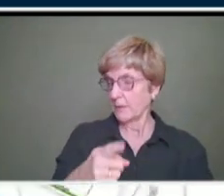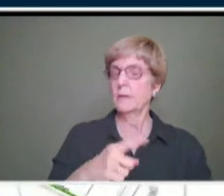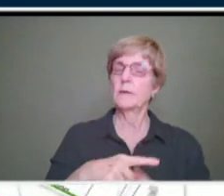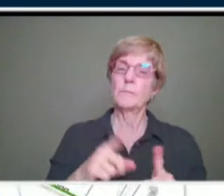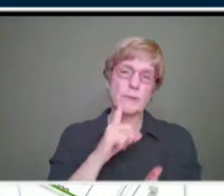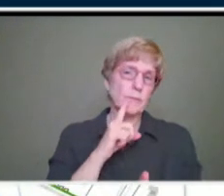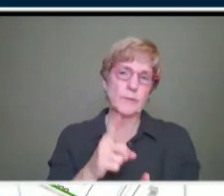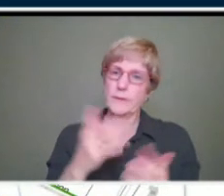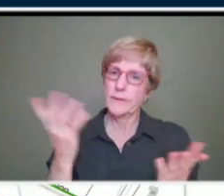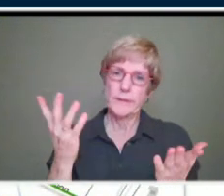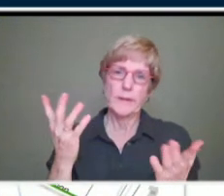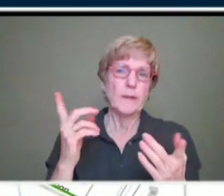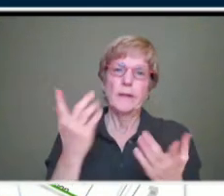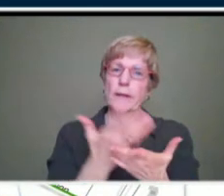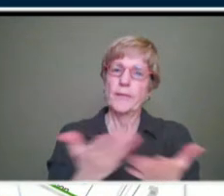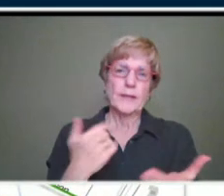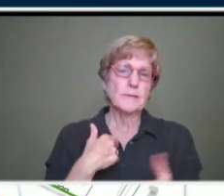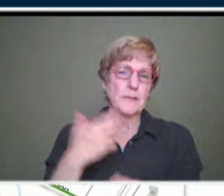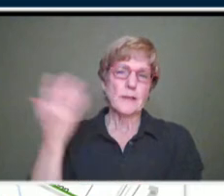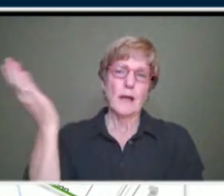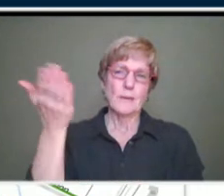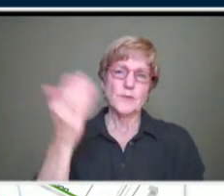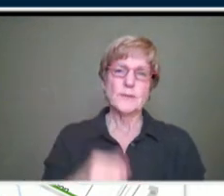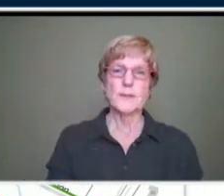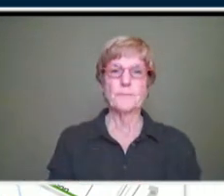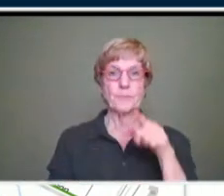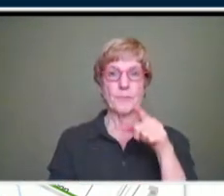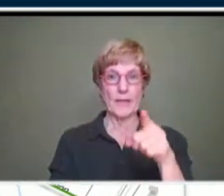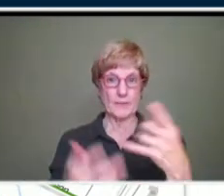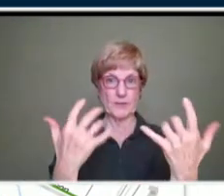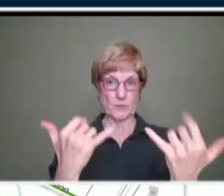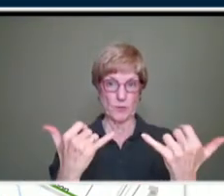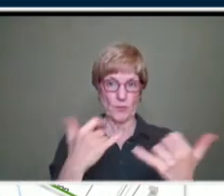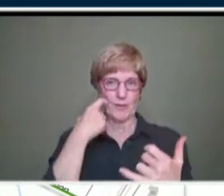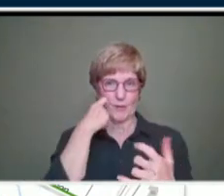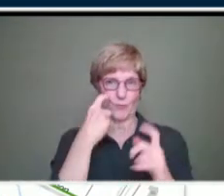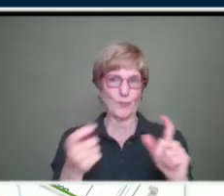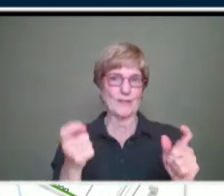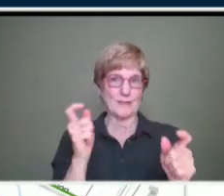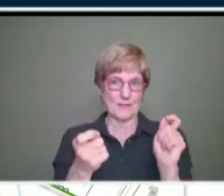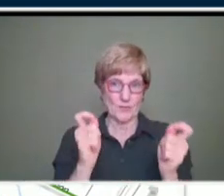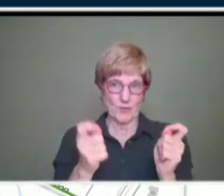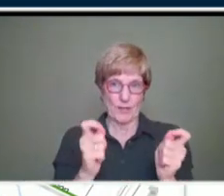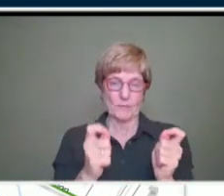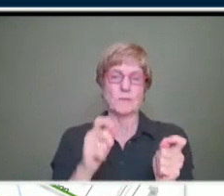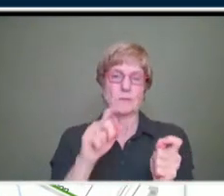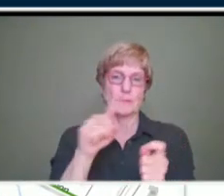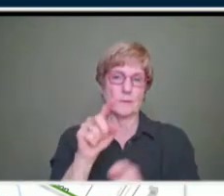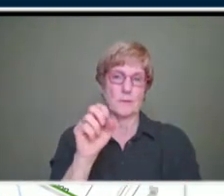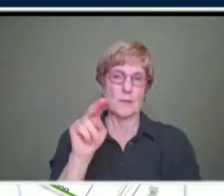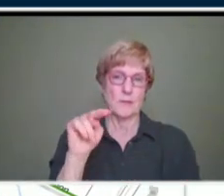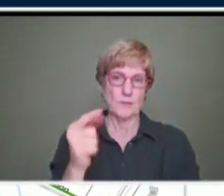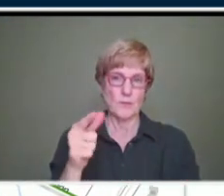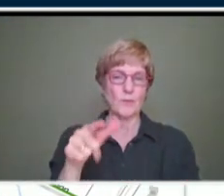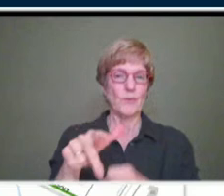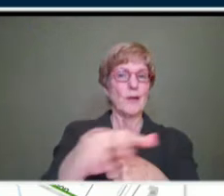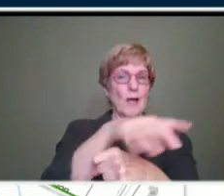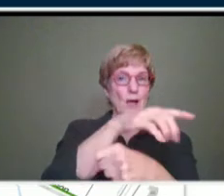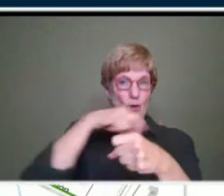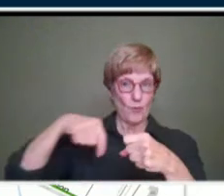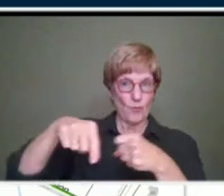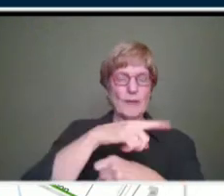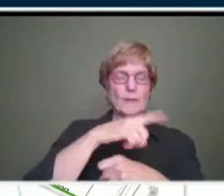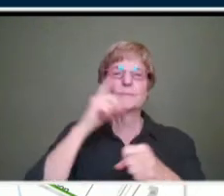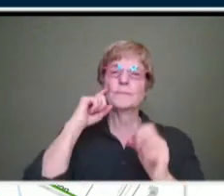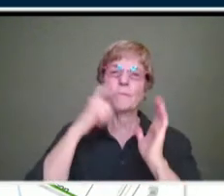goes into the things that I presented this is the current and recent zonies that have occurred into uh in and around this site you'll note that